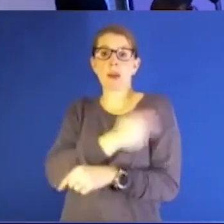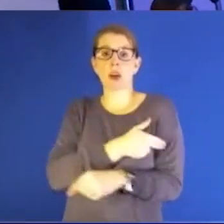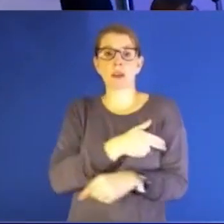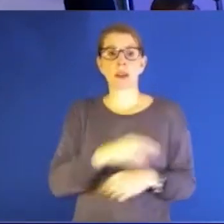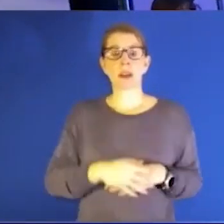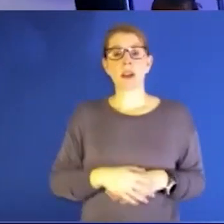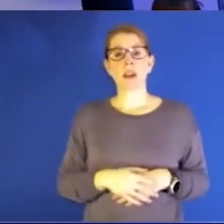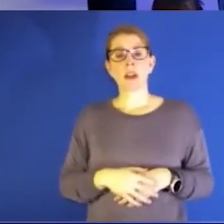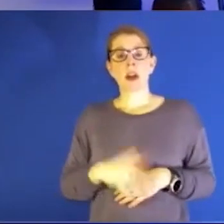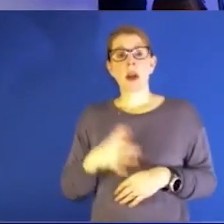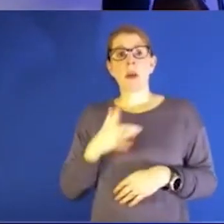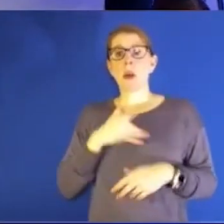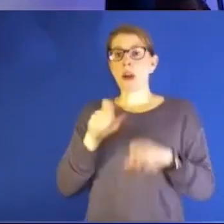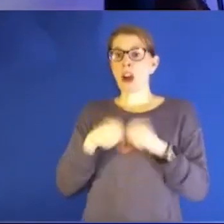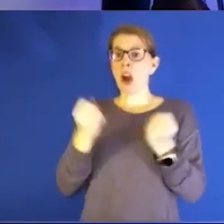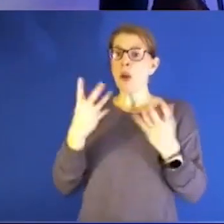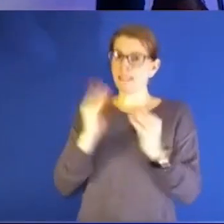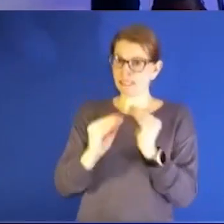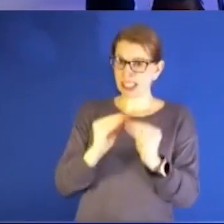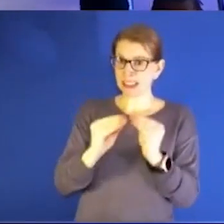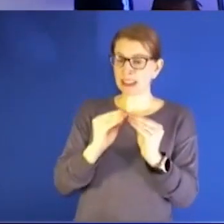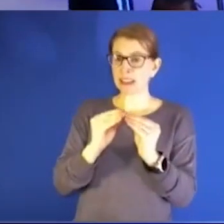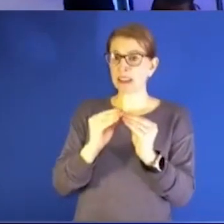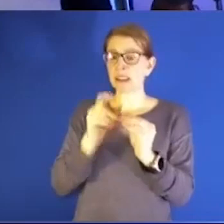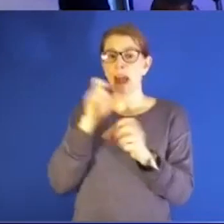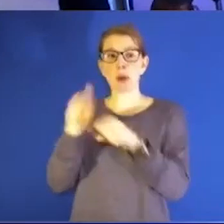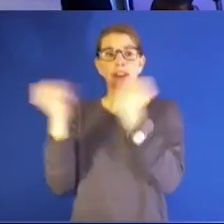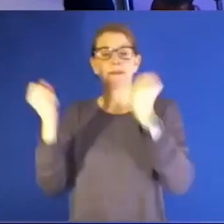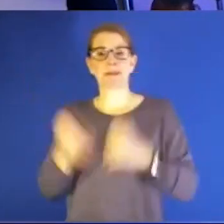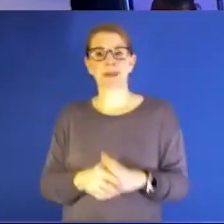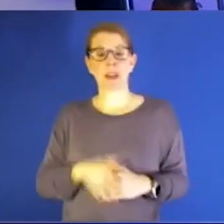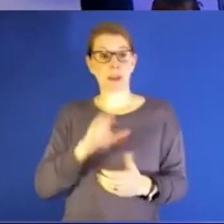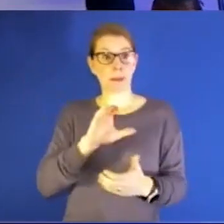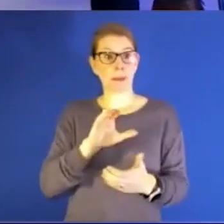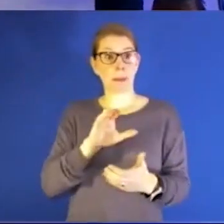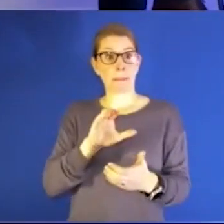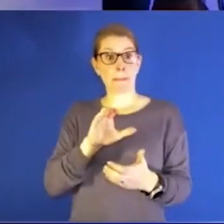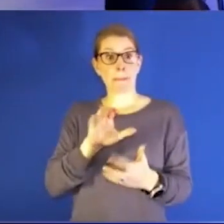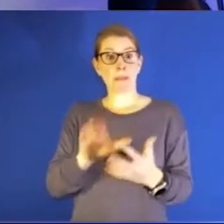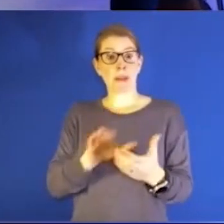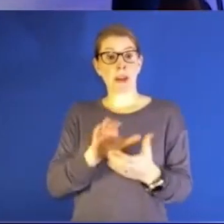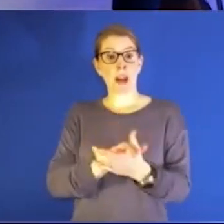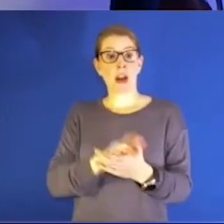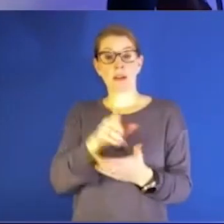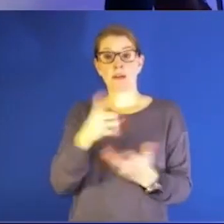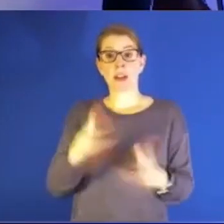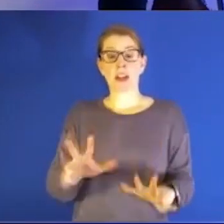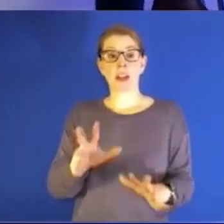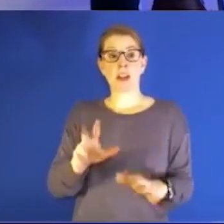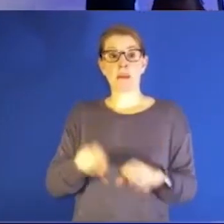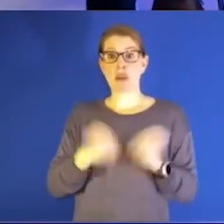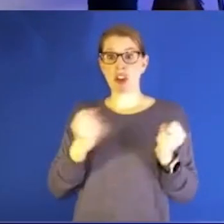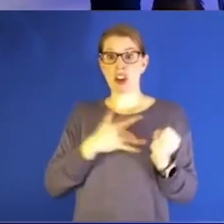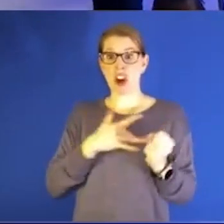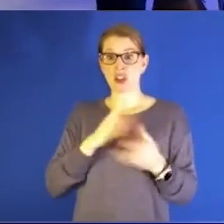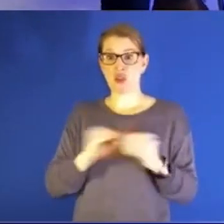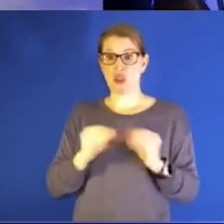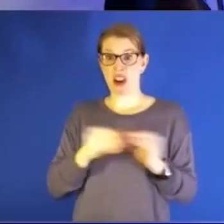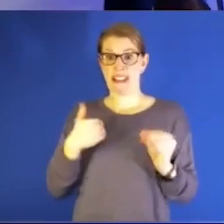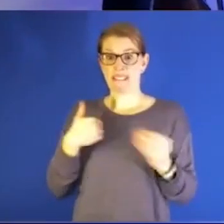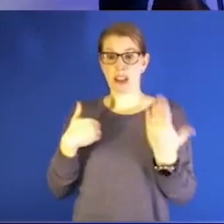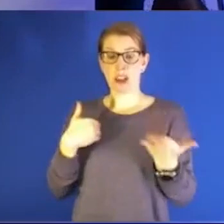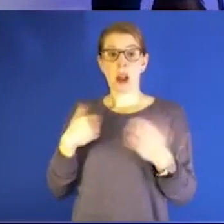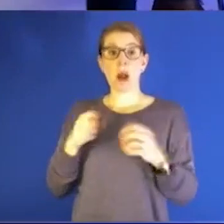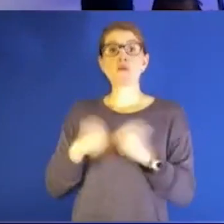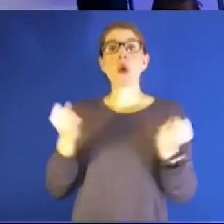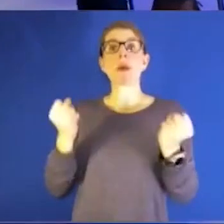not breaking. There you go. So now, are you married? I am, yeah. And what's your broken heart story? I don't know that I have a great broken heart story. It's been broken many